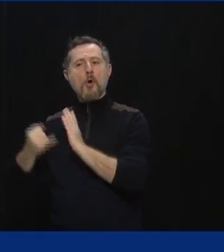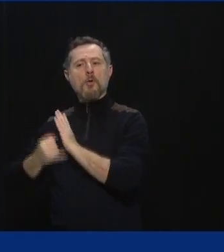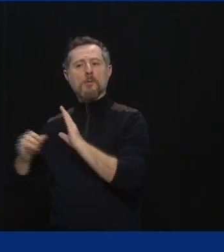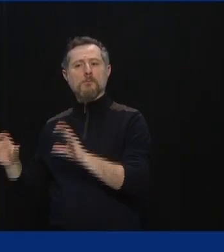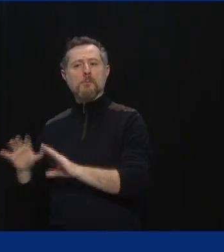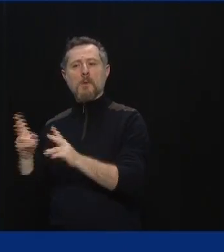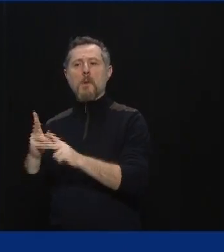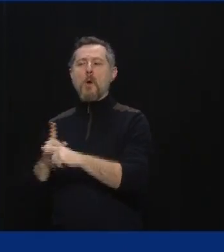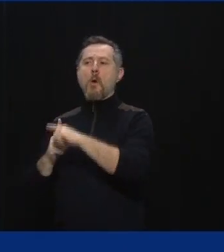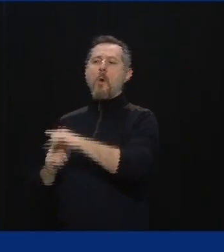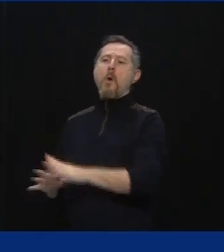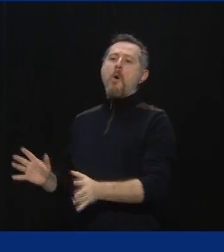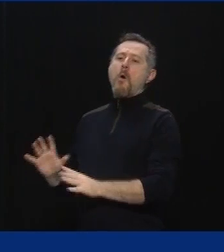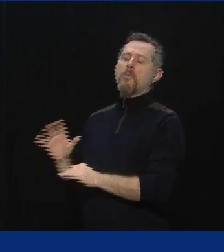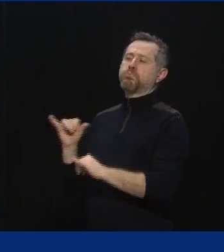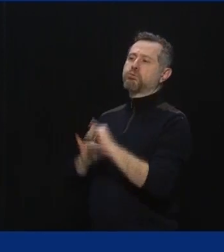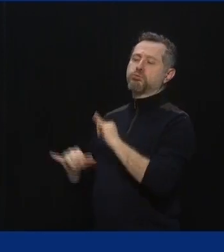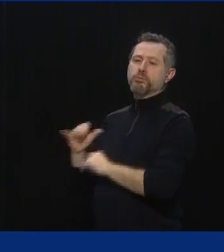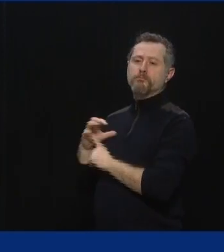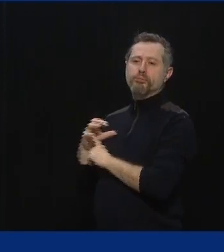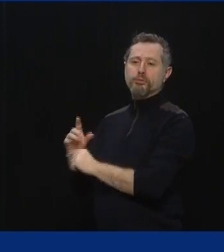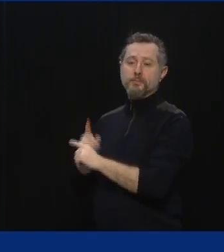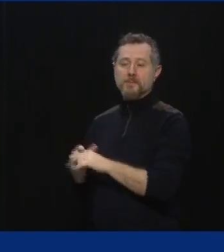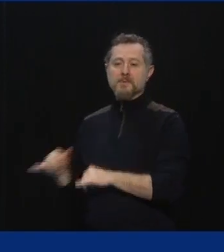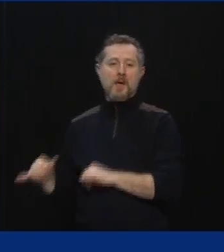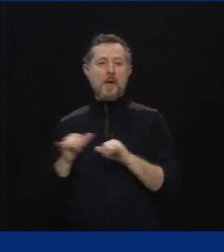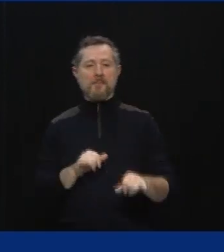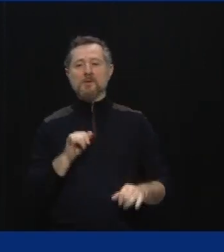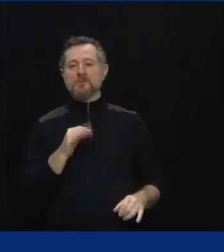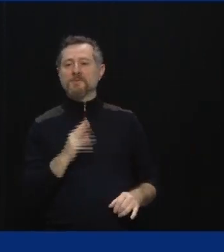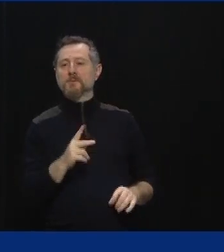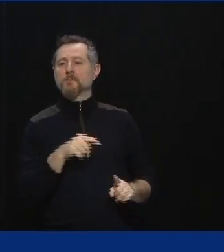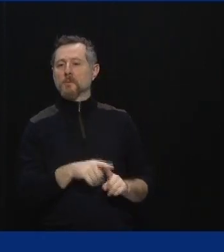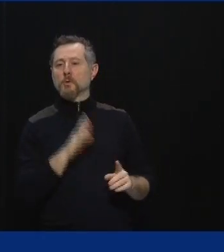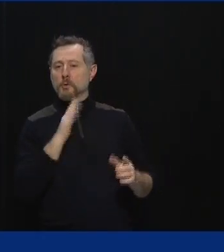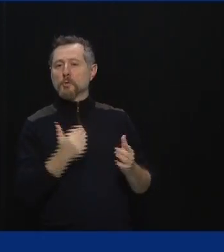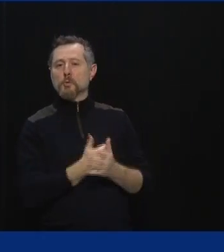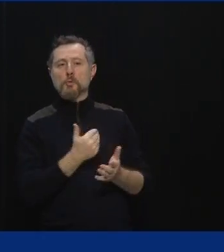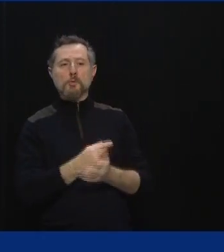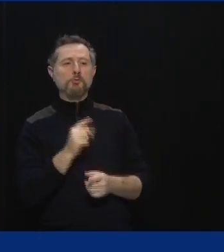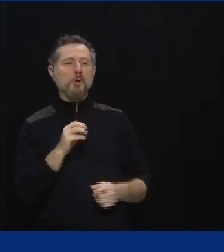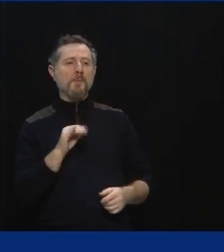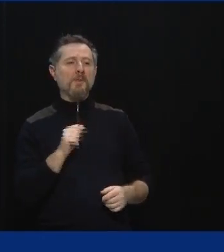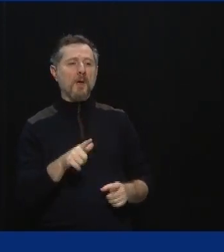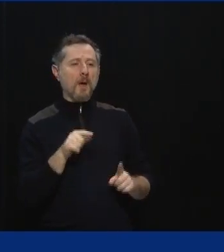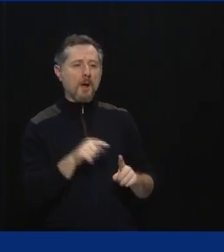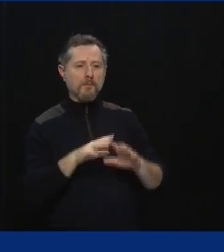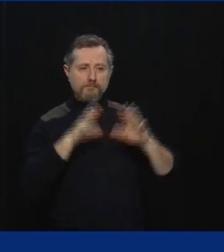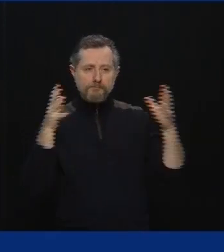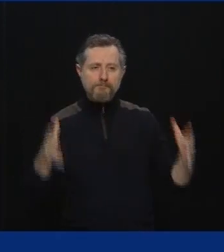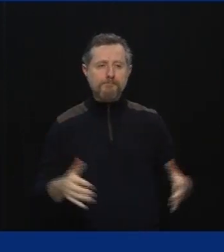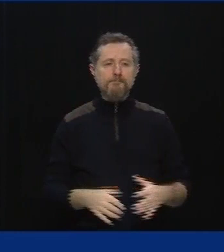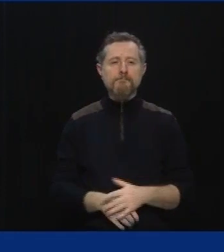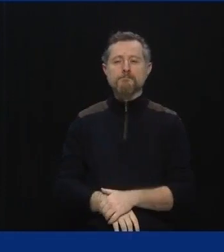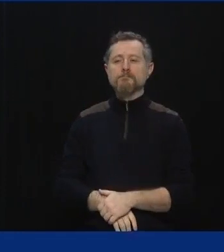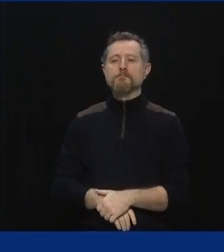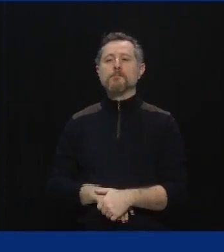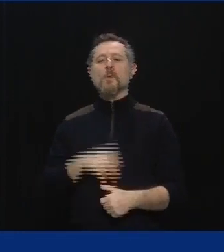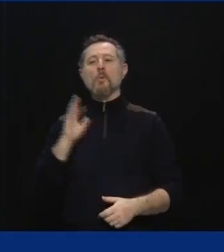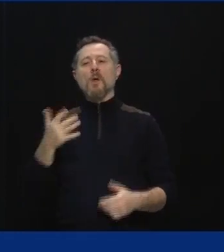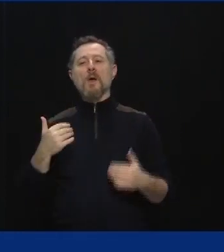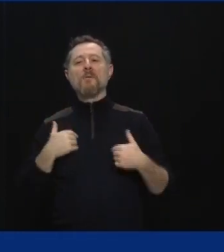and feedback, and we intend to duplicate that at JFK Terminal 1. We're going to assure there are